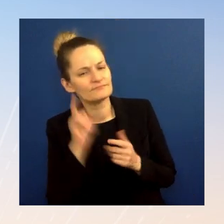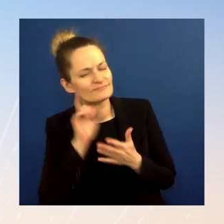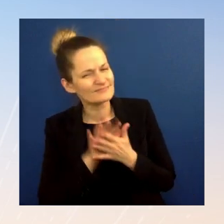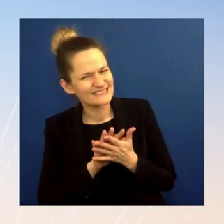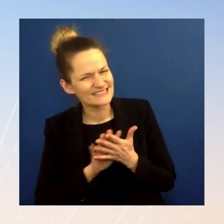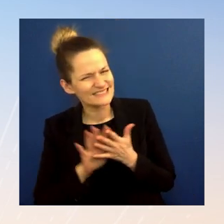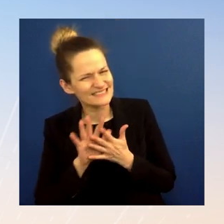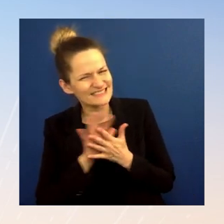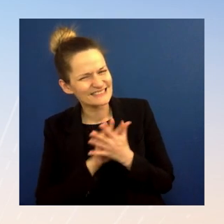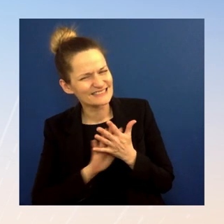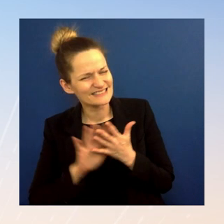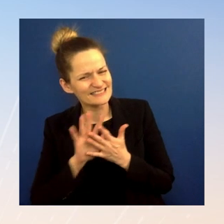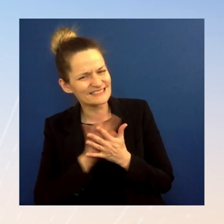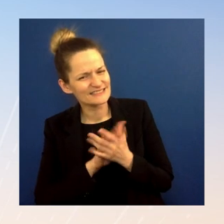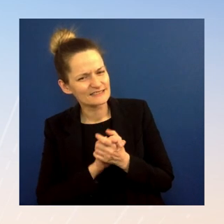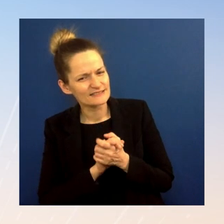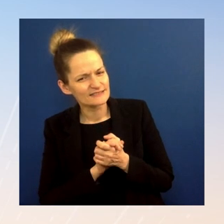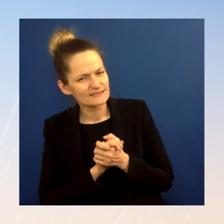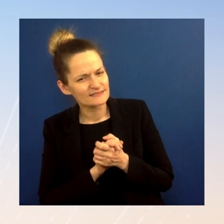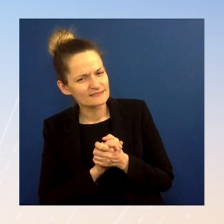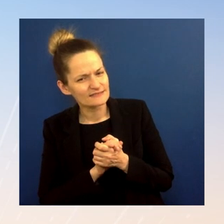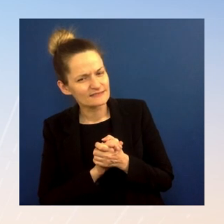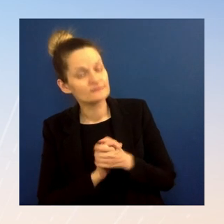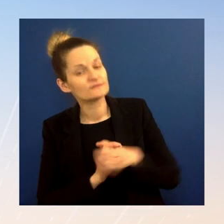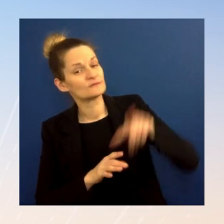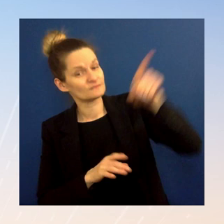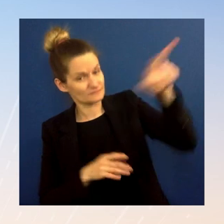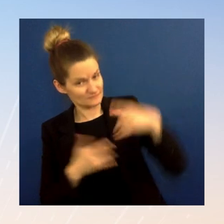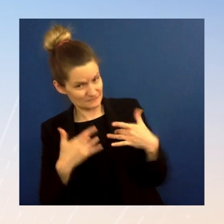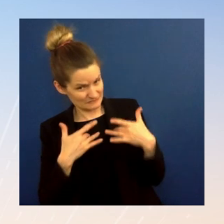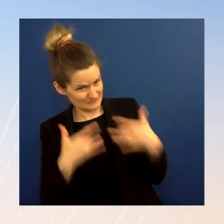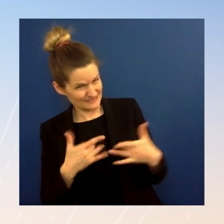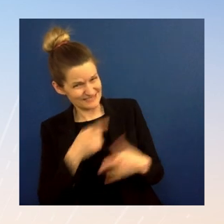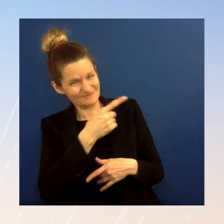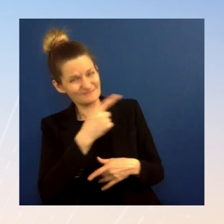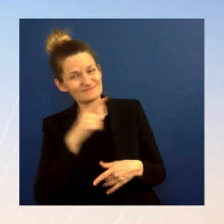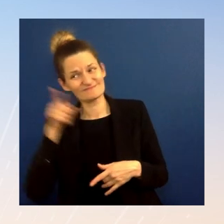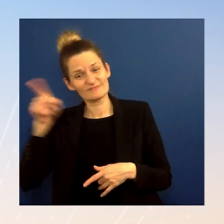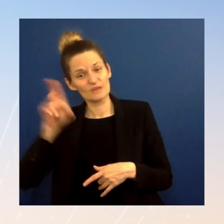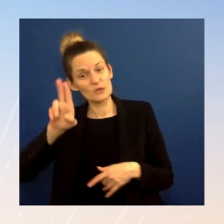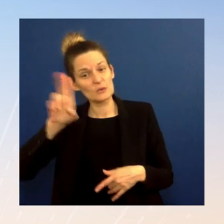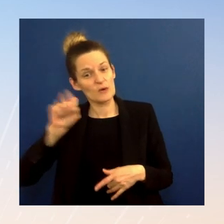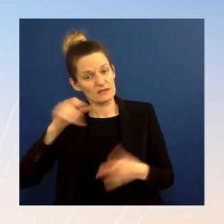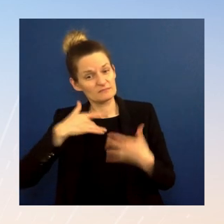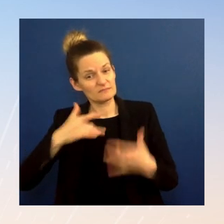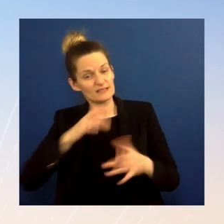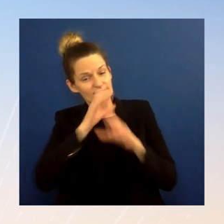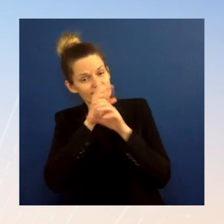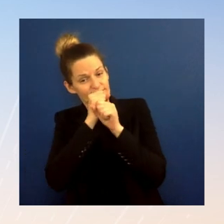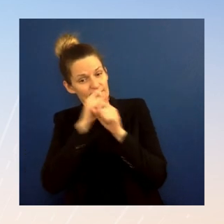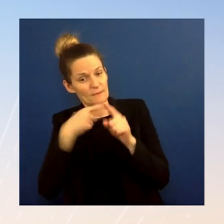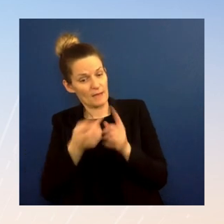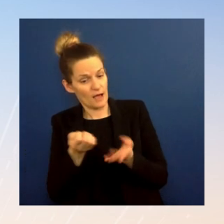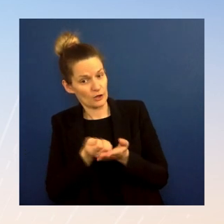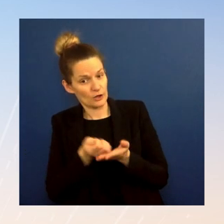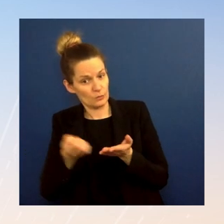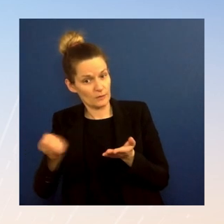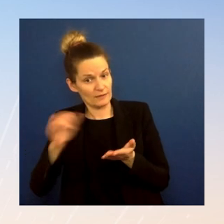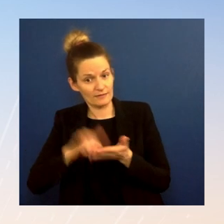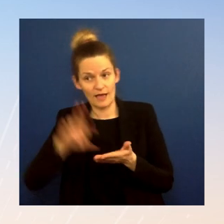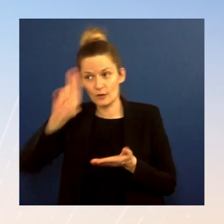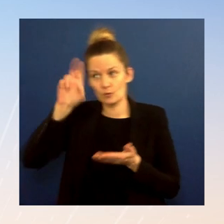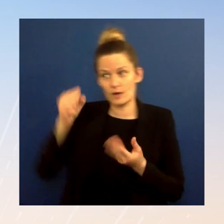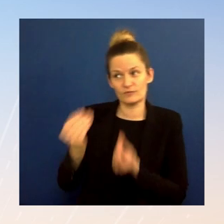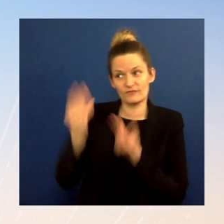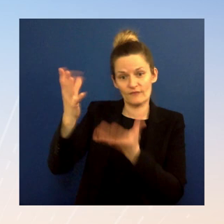changed. We've got a whole laundry list. Is that a change in strategy in messaging? Is that a message for, you talked before about the Russian troop